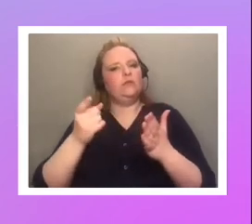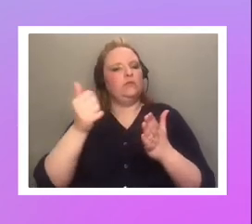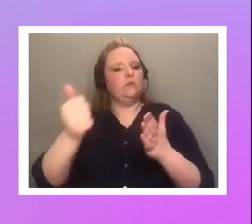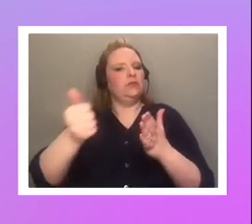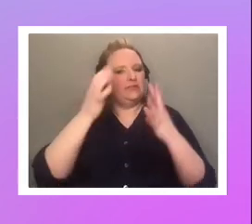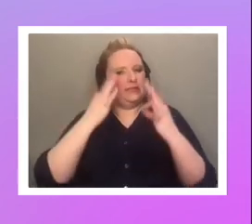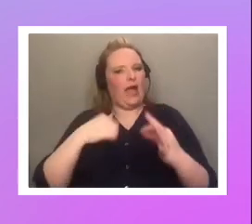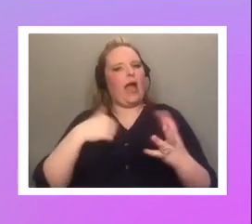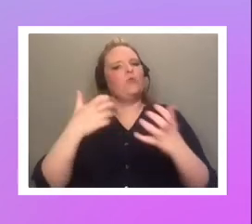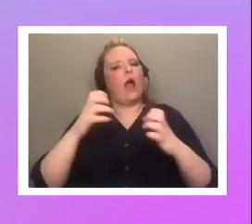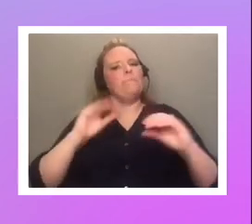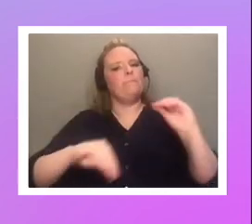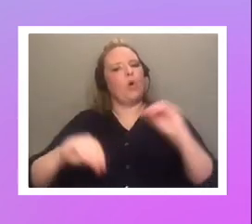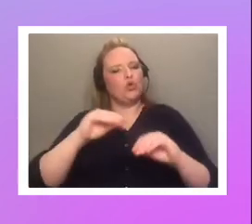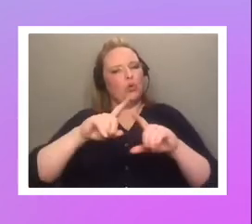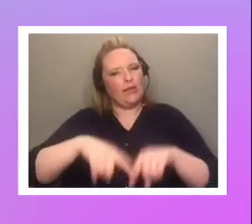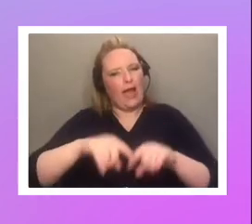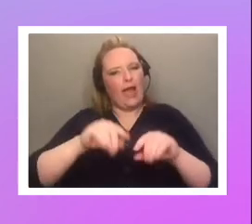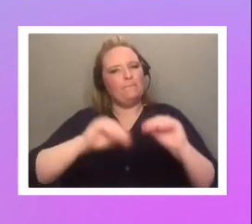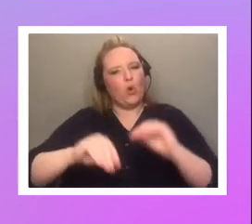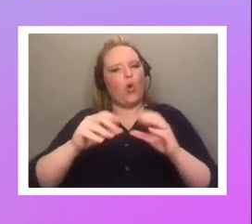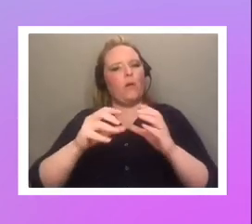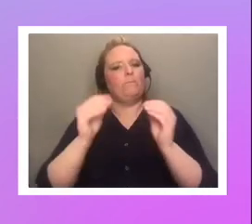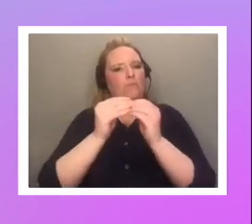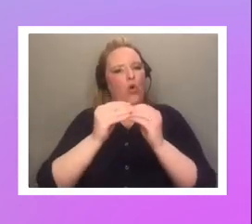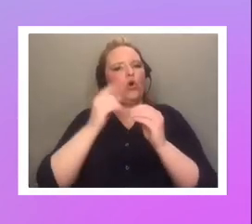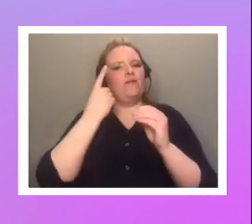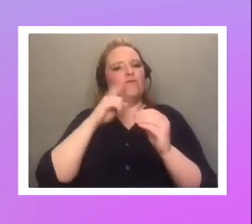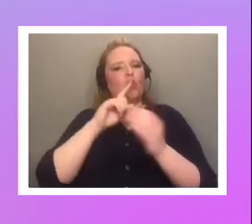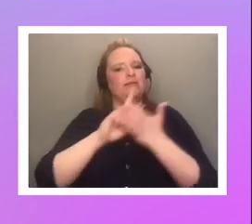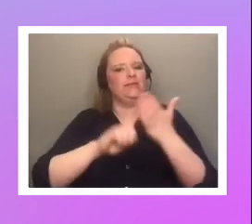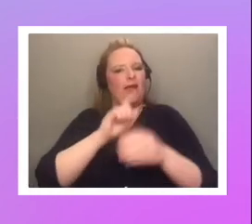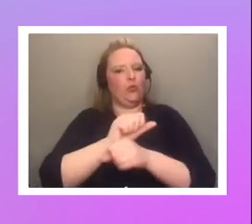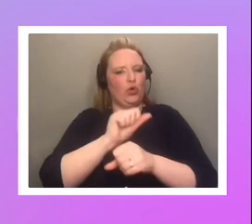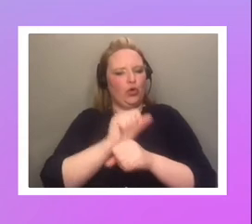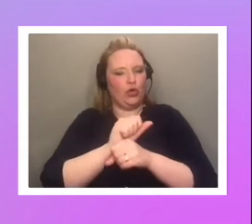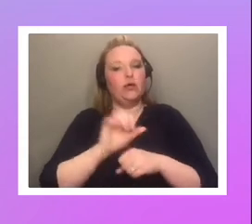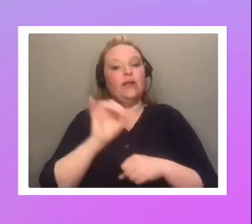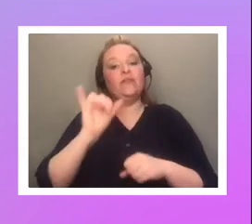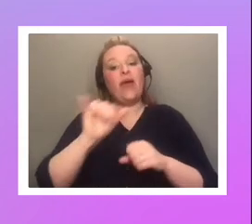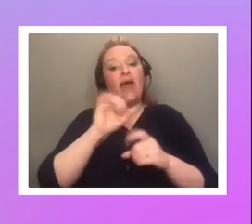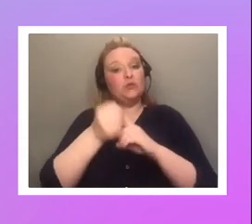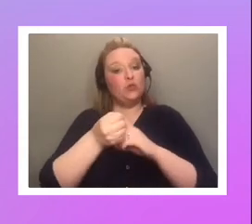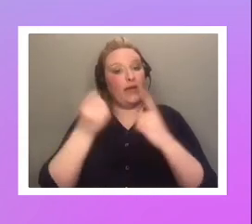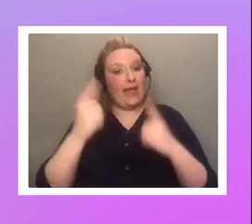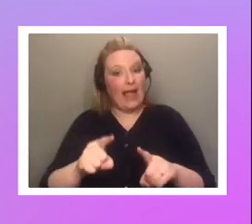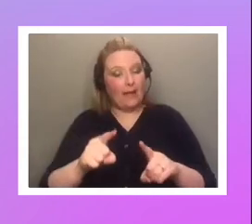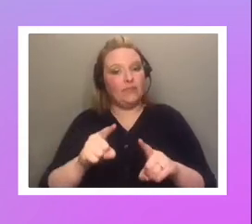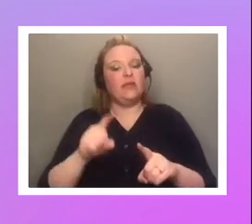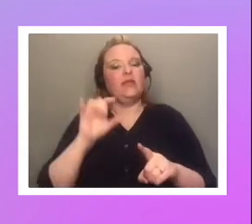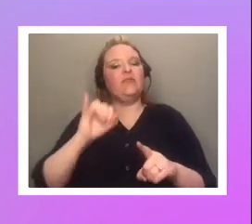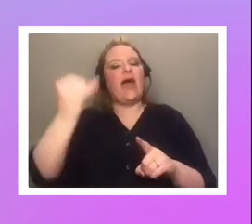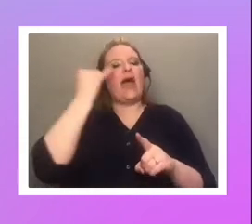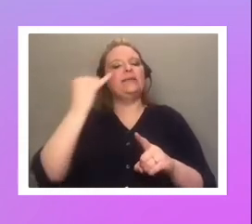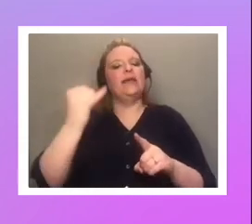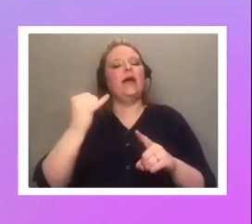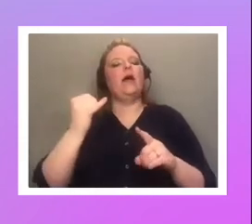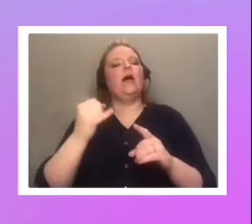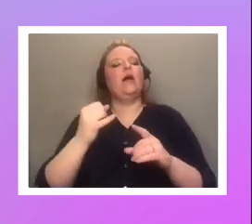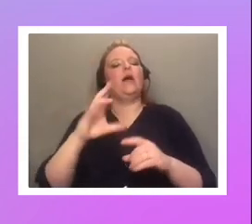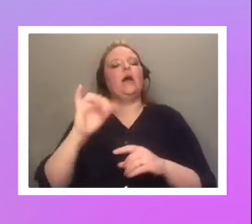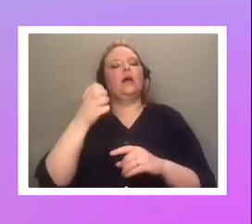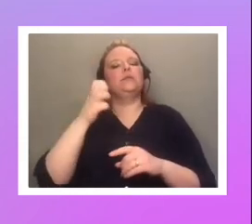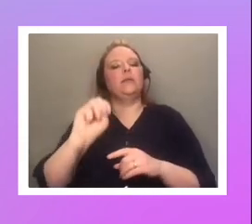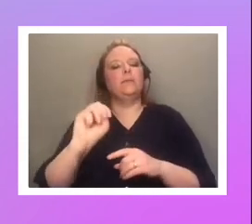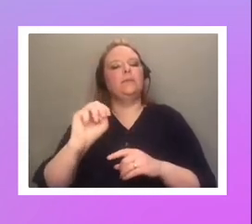to use motion, rely on motion a lot more heavily for our design work. And in those cases, I think the idea of creating a custom motion toggle